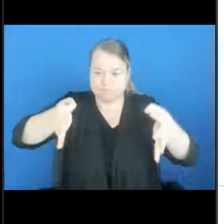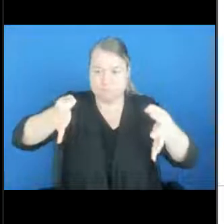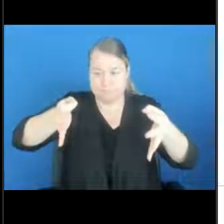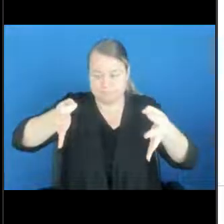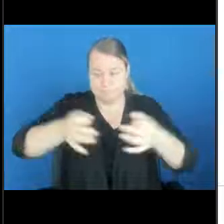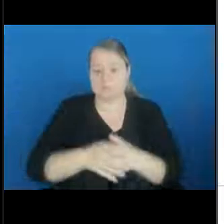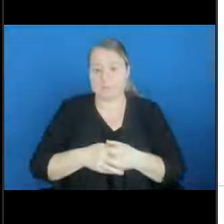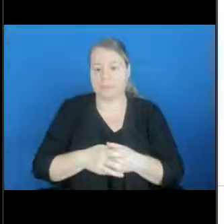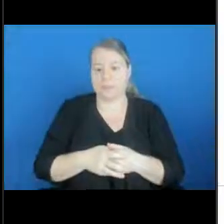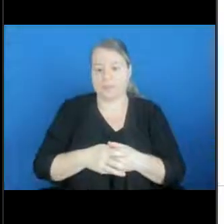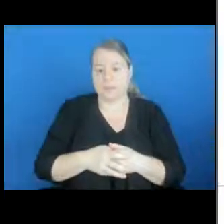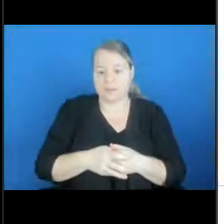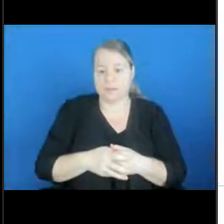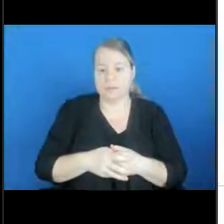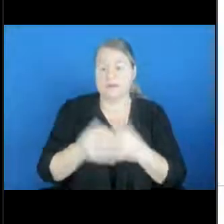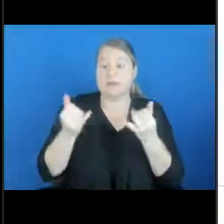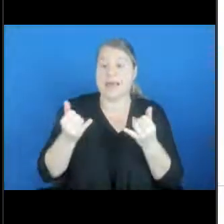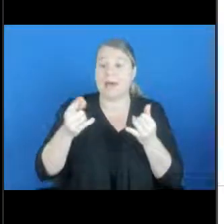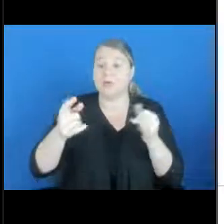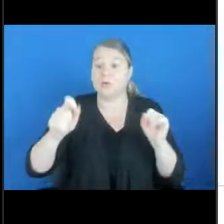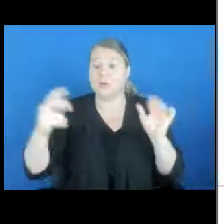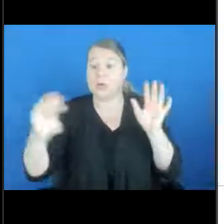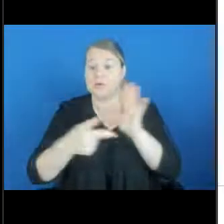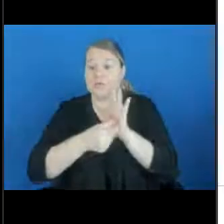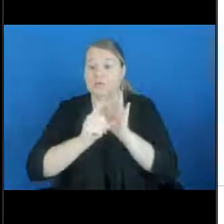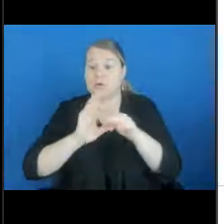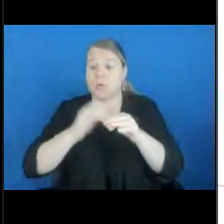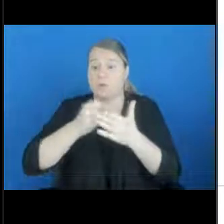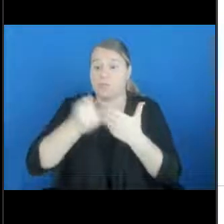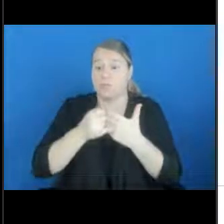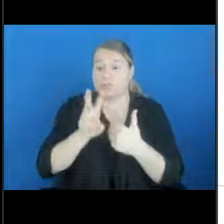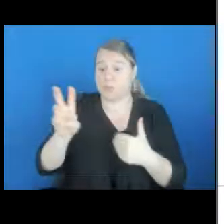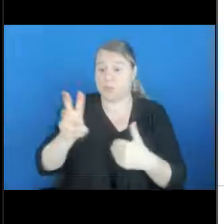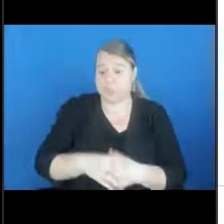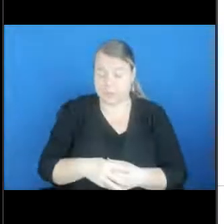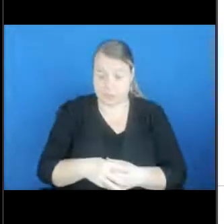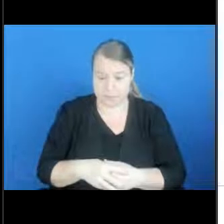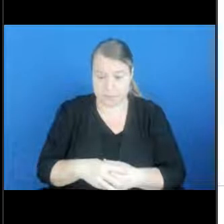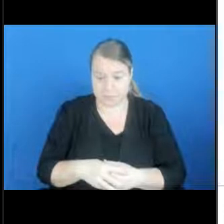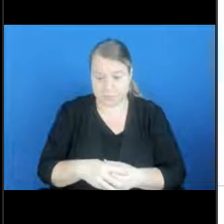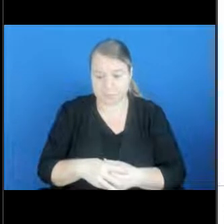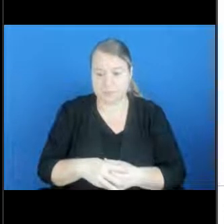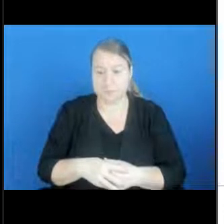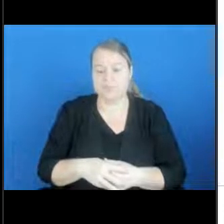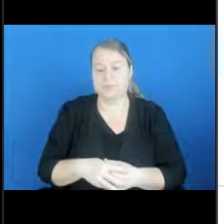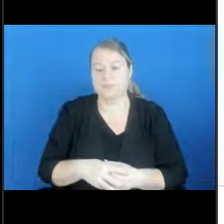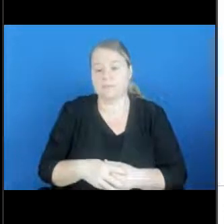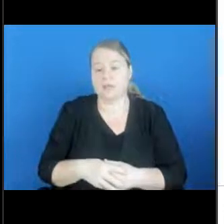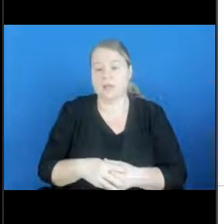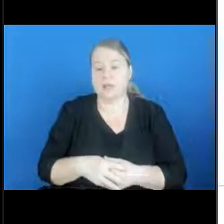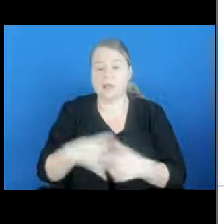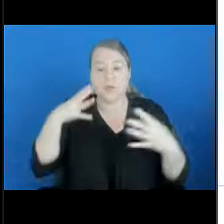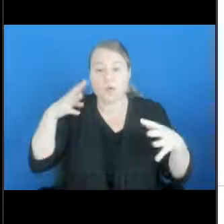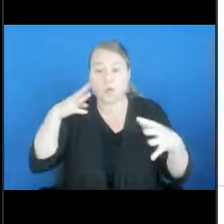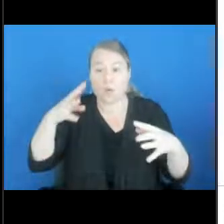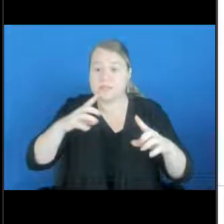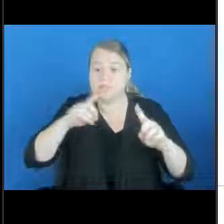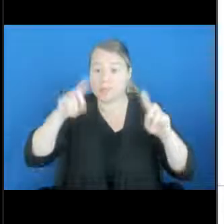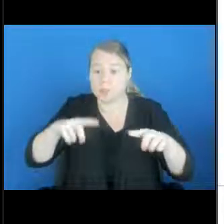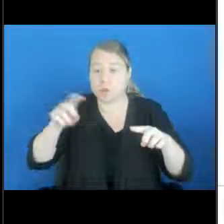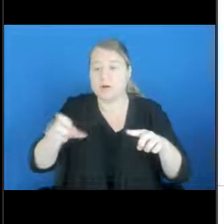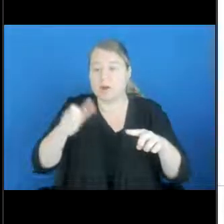EAs are now available for your review on the project website. In addition, the preliminary noise technical report and other appendices are